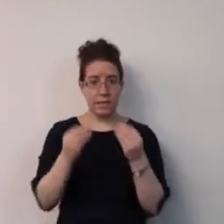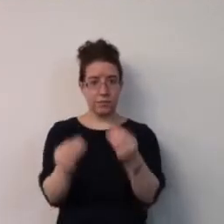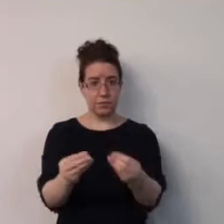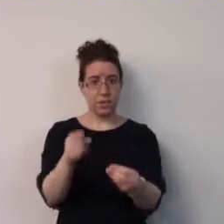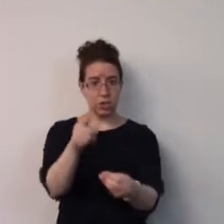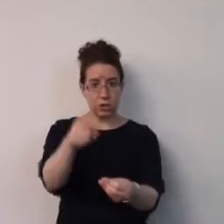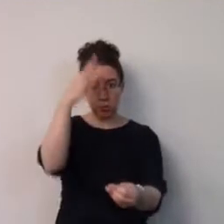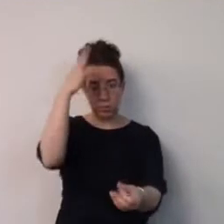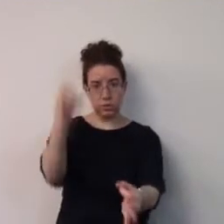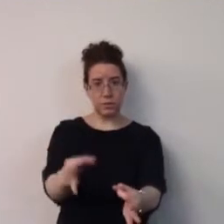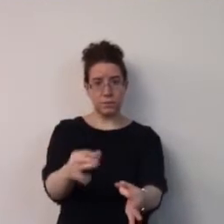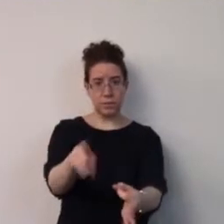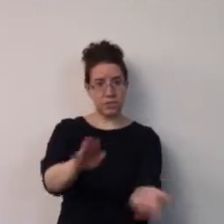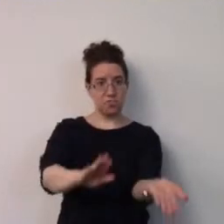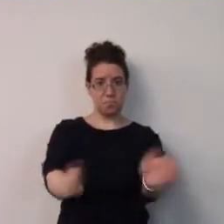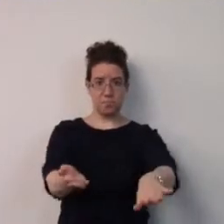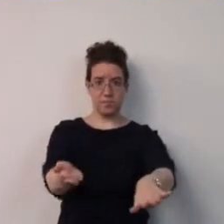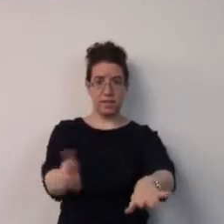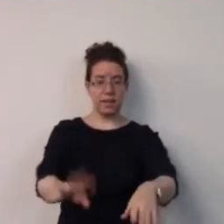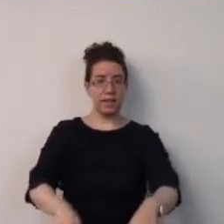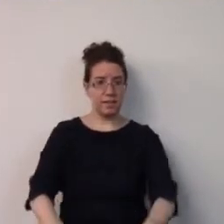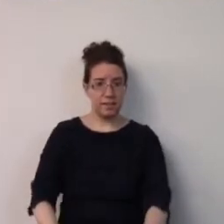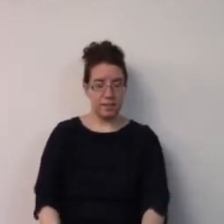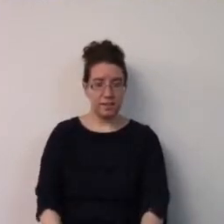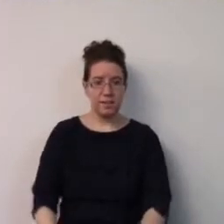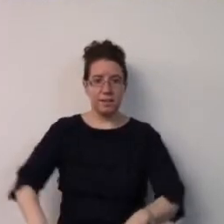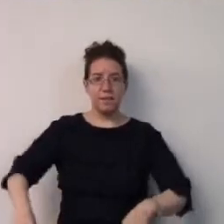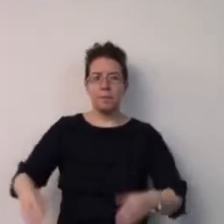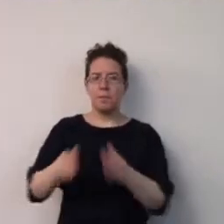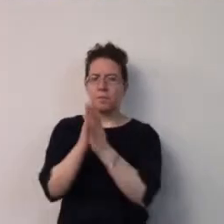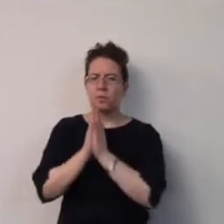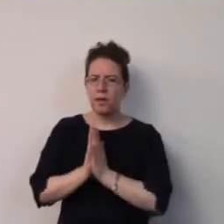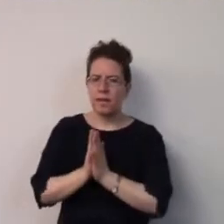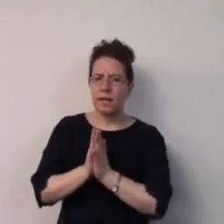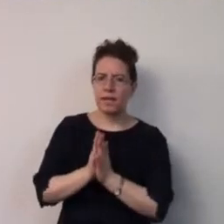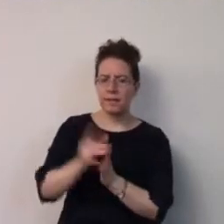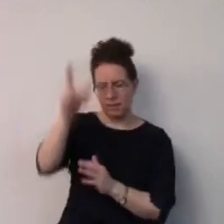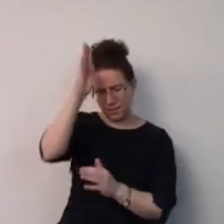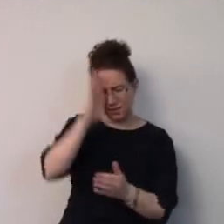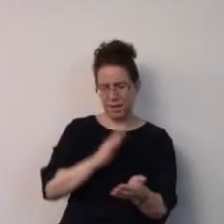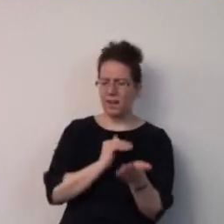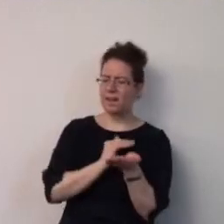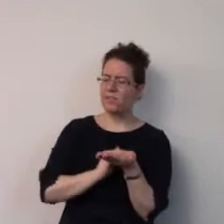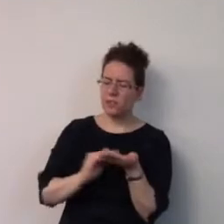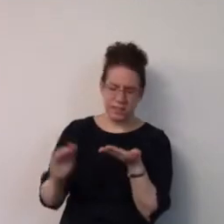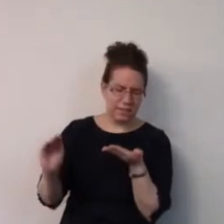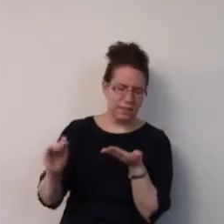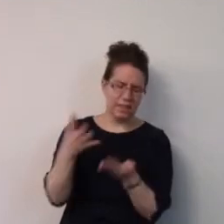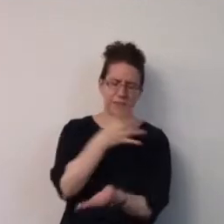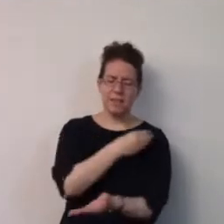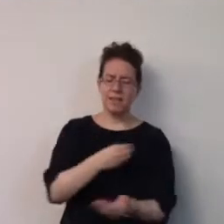Hallelujah. Vengeance is the Lord's. He's going to pray. He's watching.